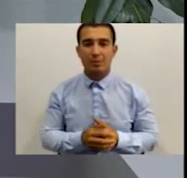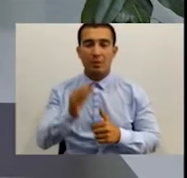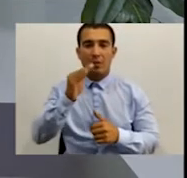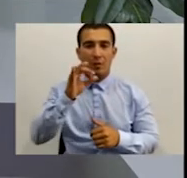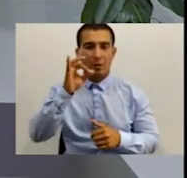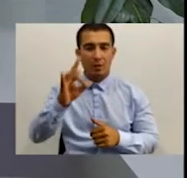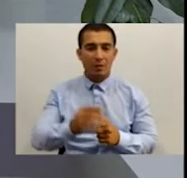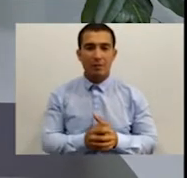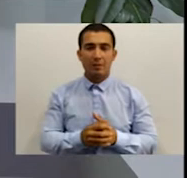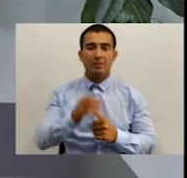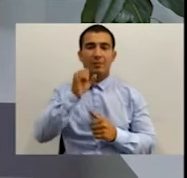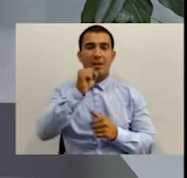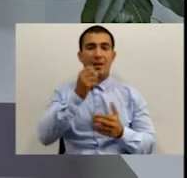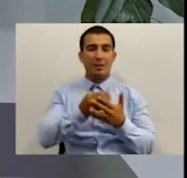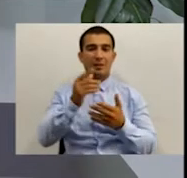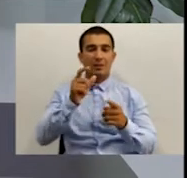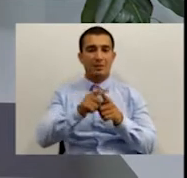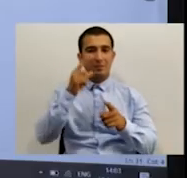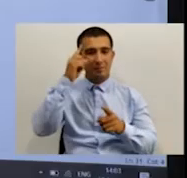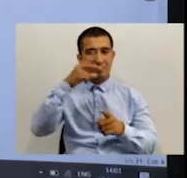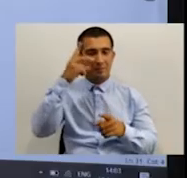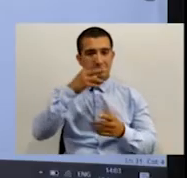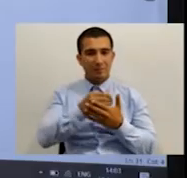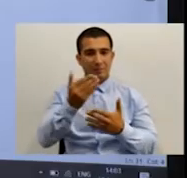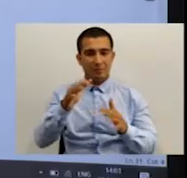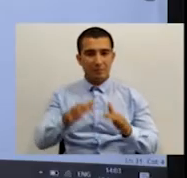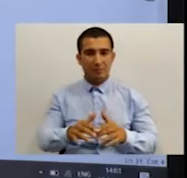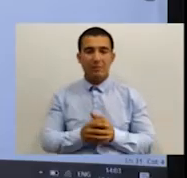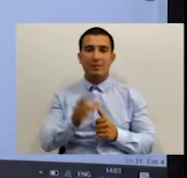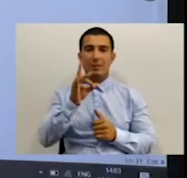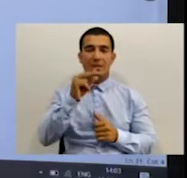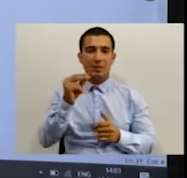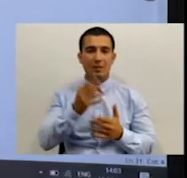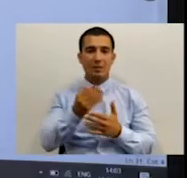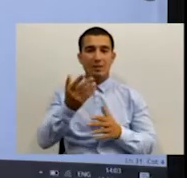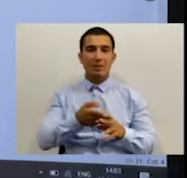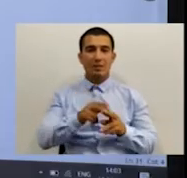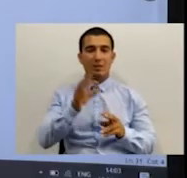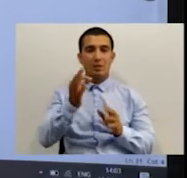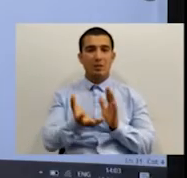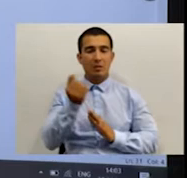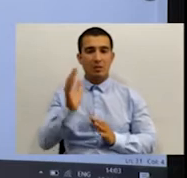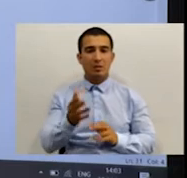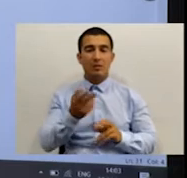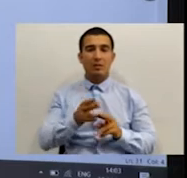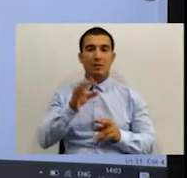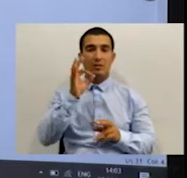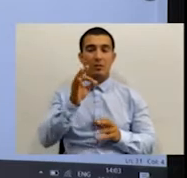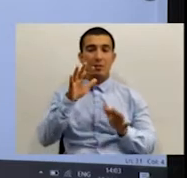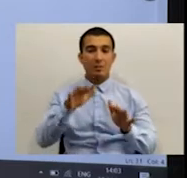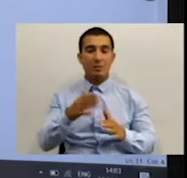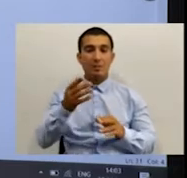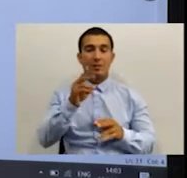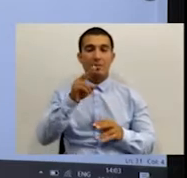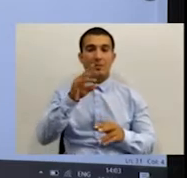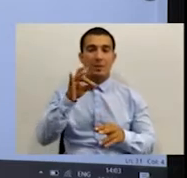bir bor aytib o'tamiz. Demak, for a o'zgaruvchiga birinchi range sonlar to'plamining